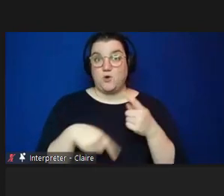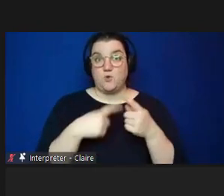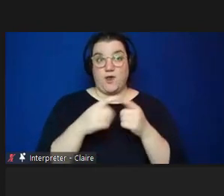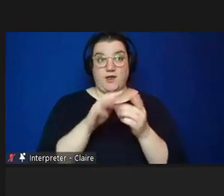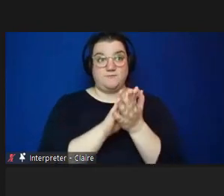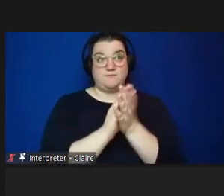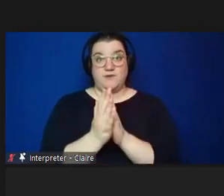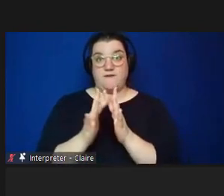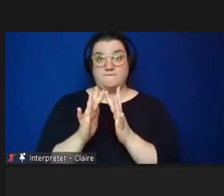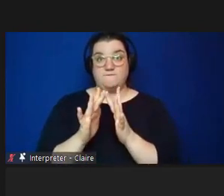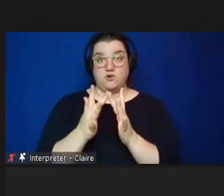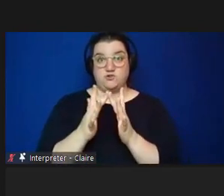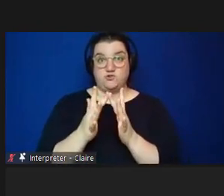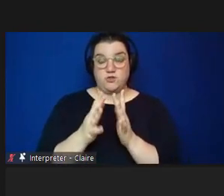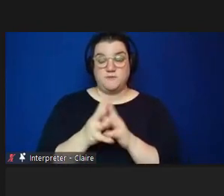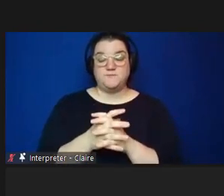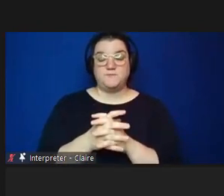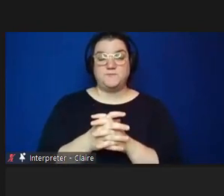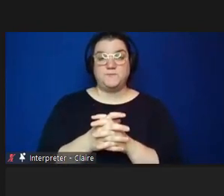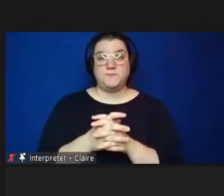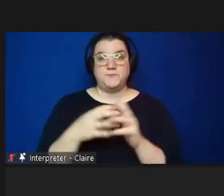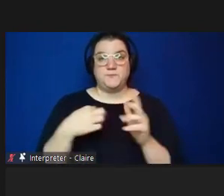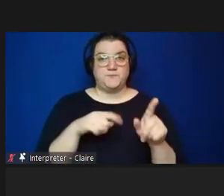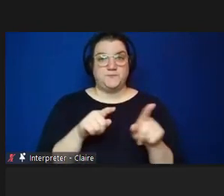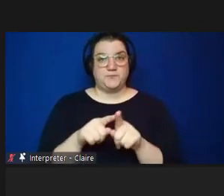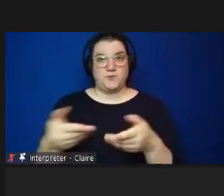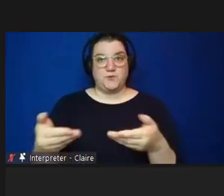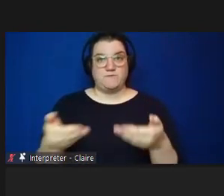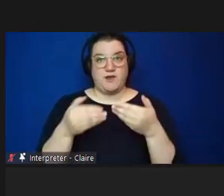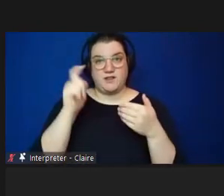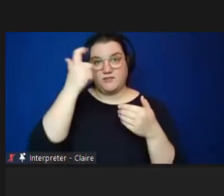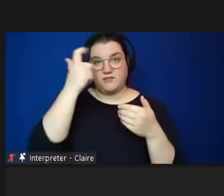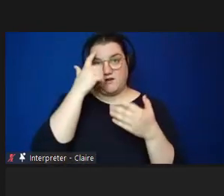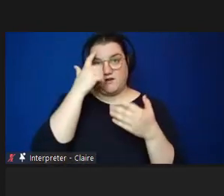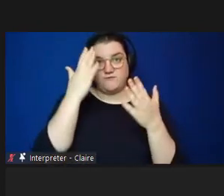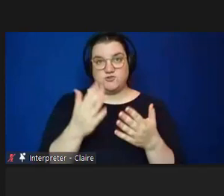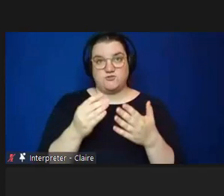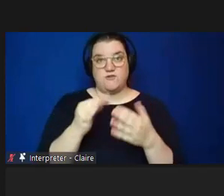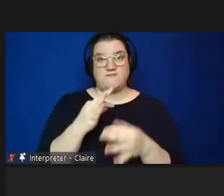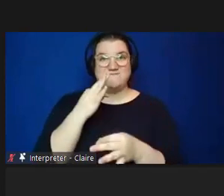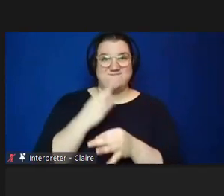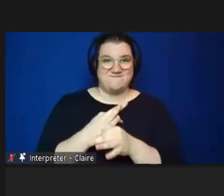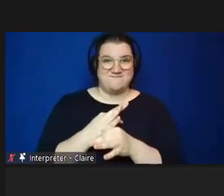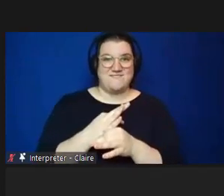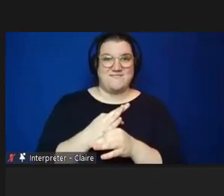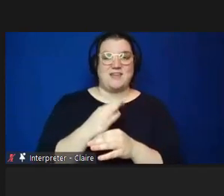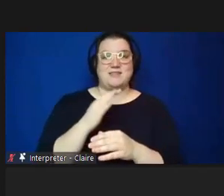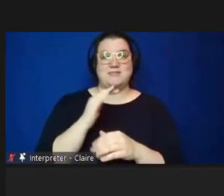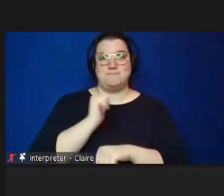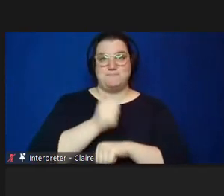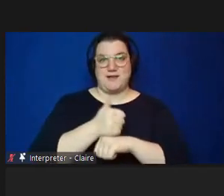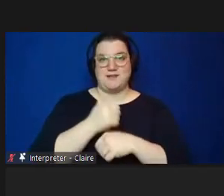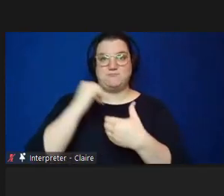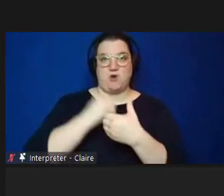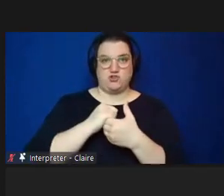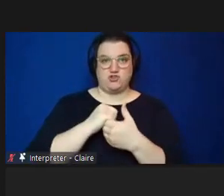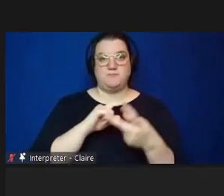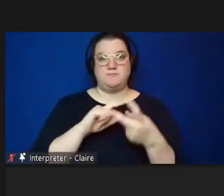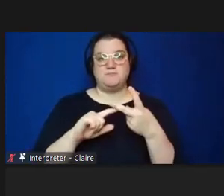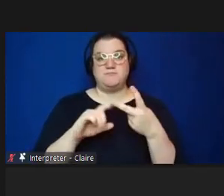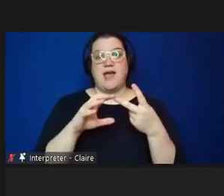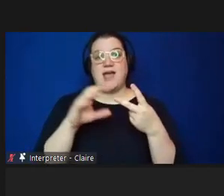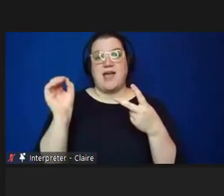virtual, I also invited the Governor's Faith-Based Partnership and the Missouri